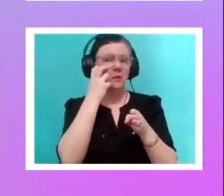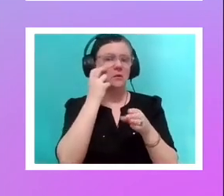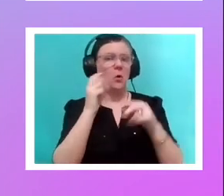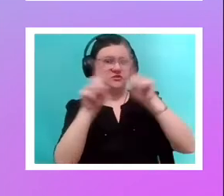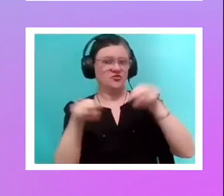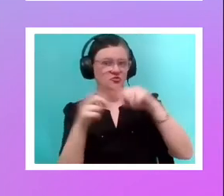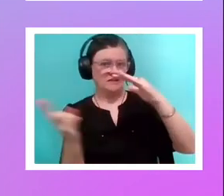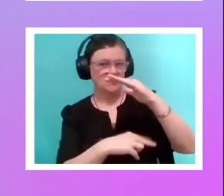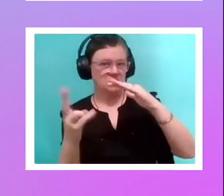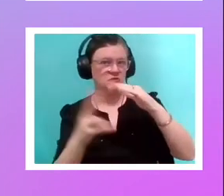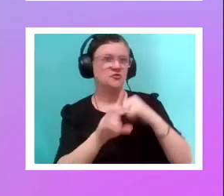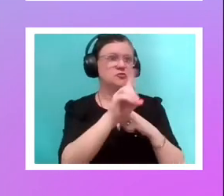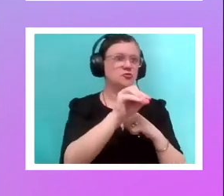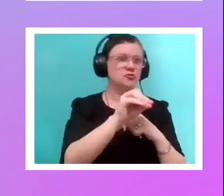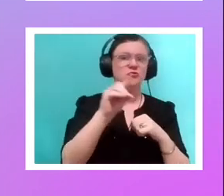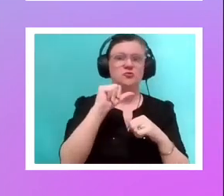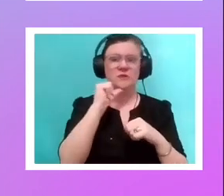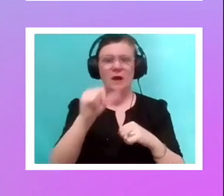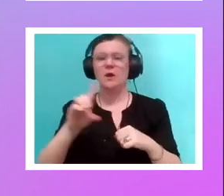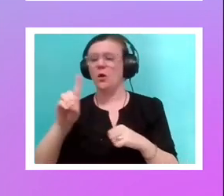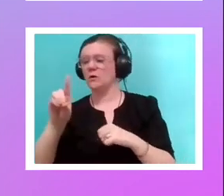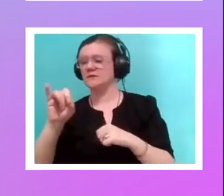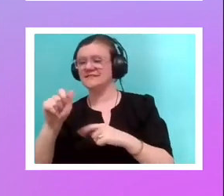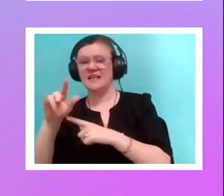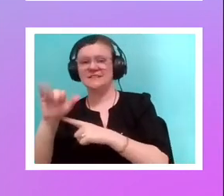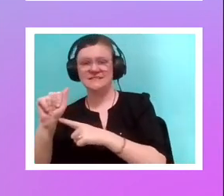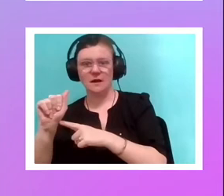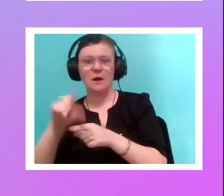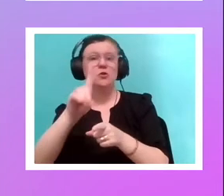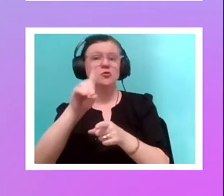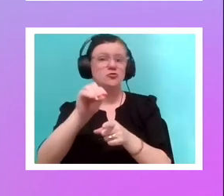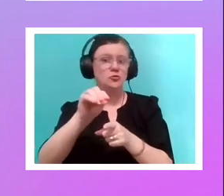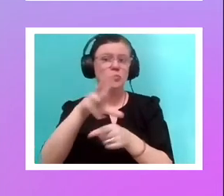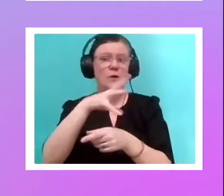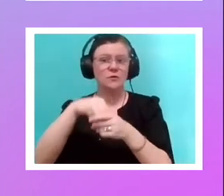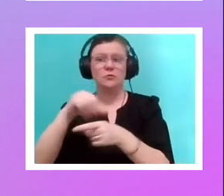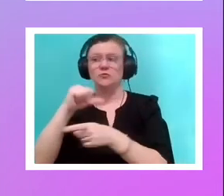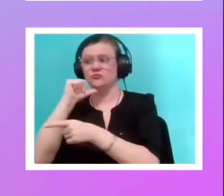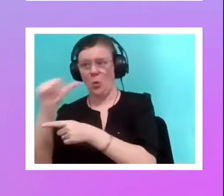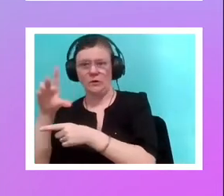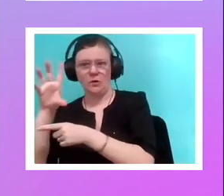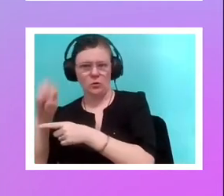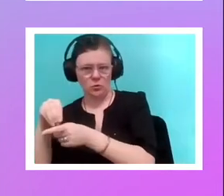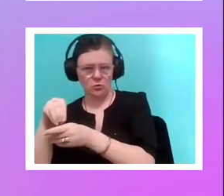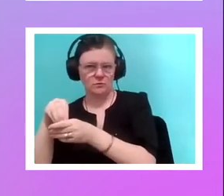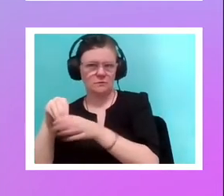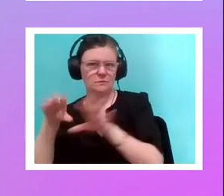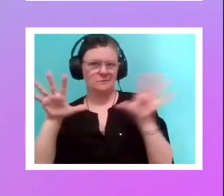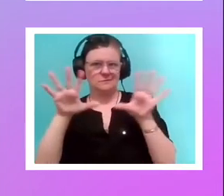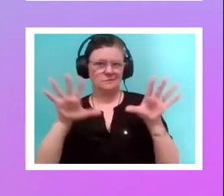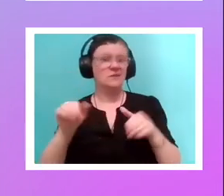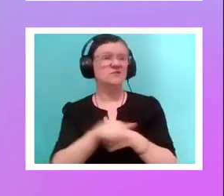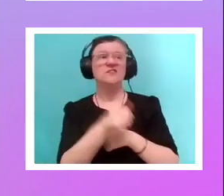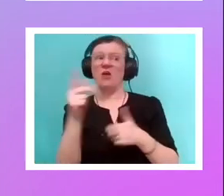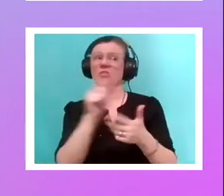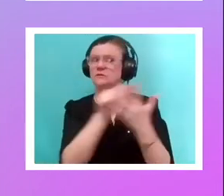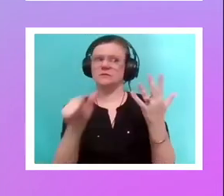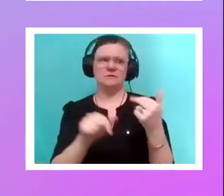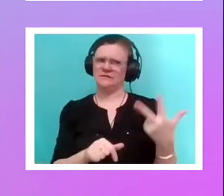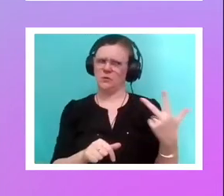screen readers, and dyslexic users. So those are three different posters. And there are others available, several others